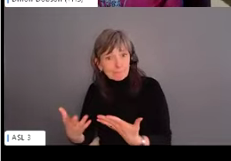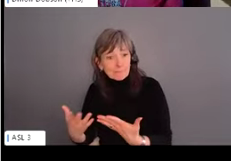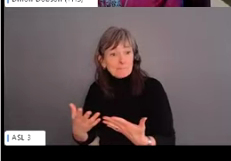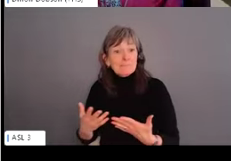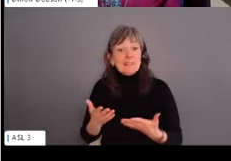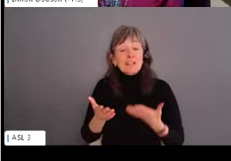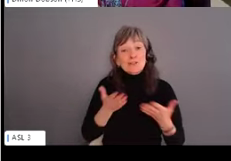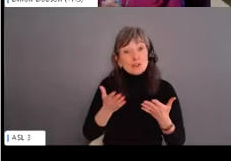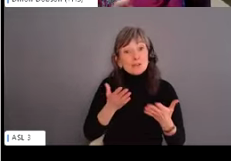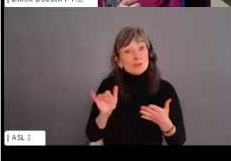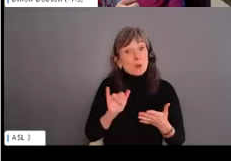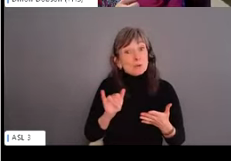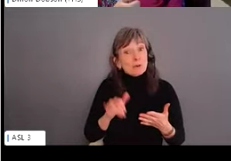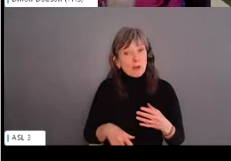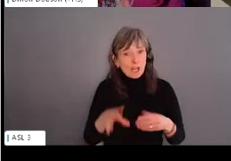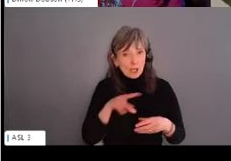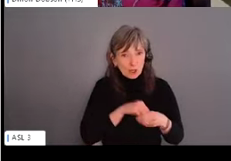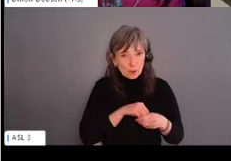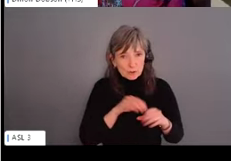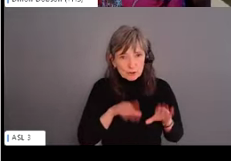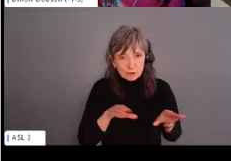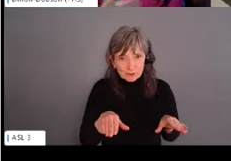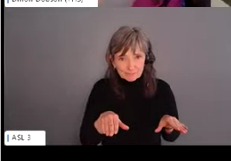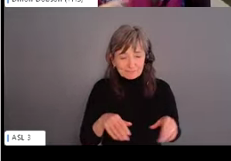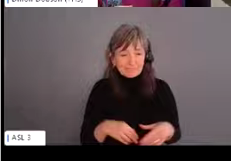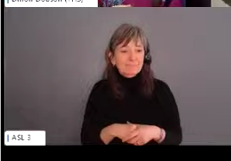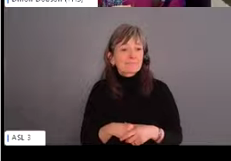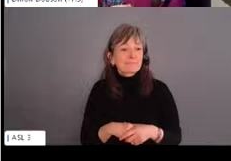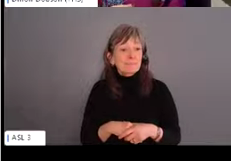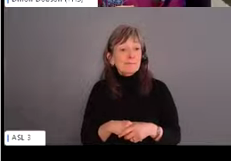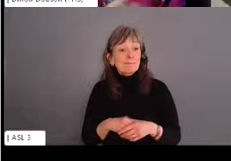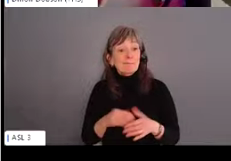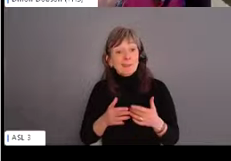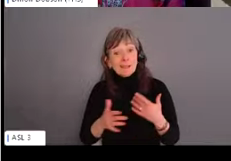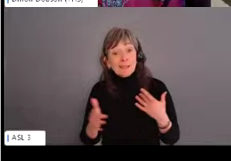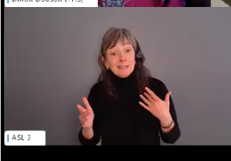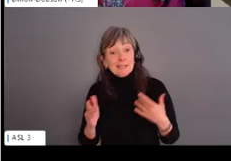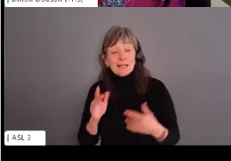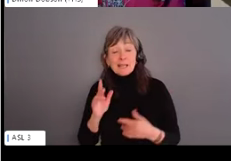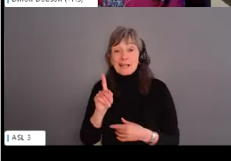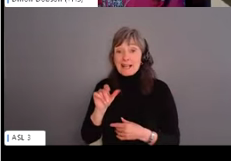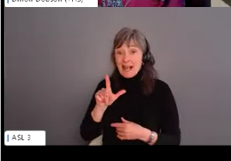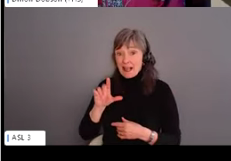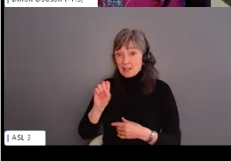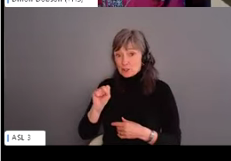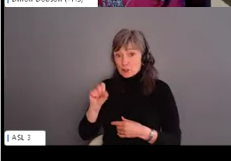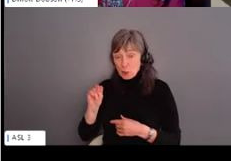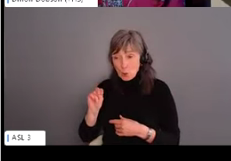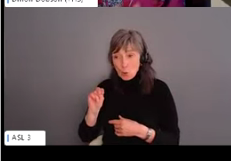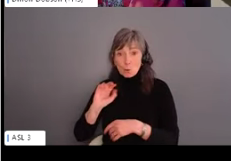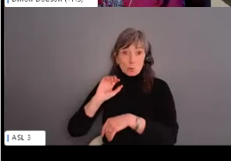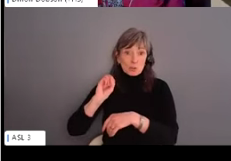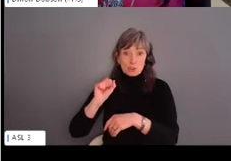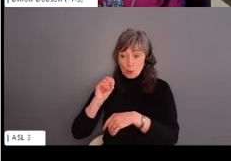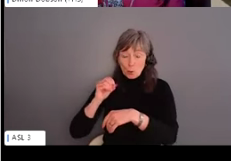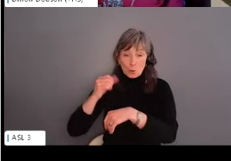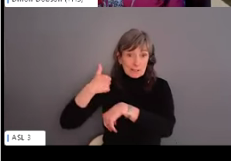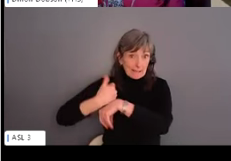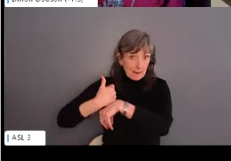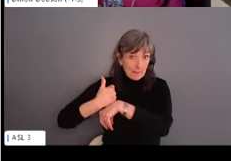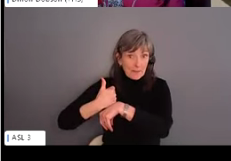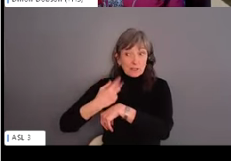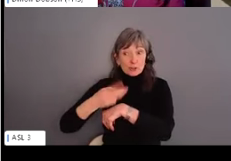to children. And so ultimately, Kelso actually left Toronto Humane Society 2 years after establishing the society and became the first